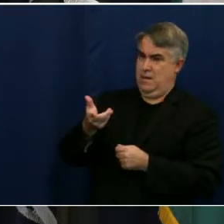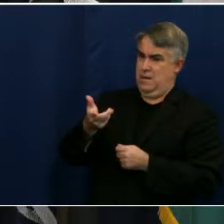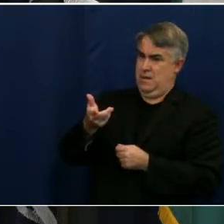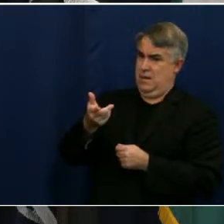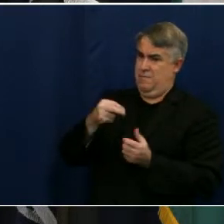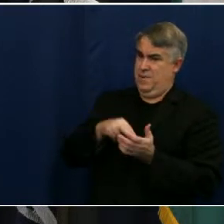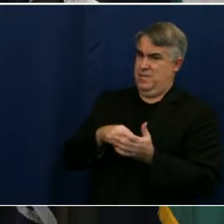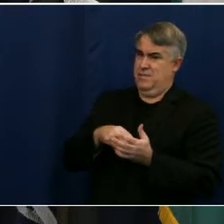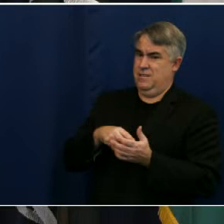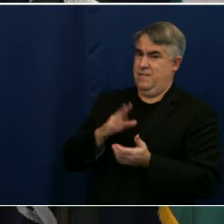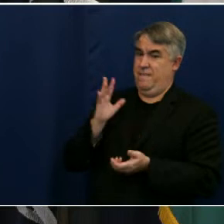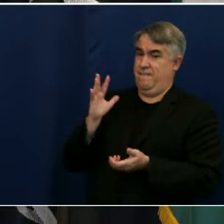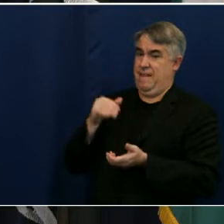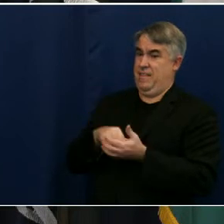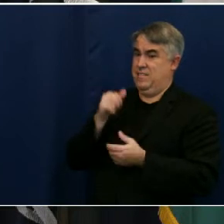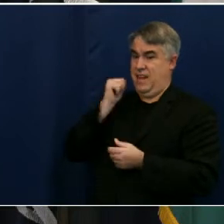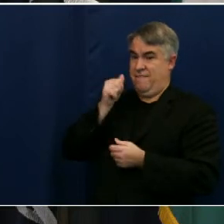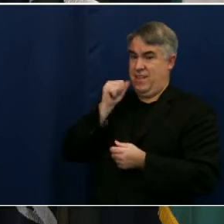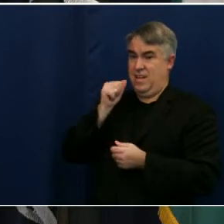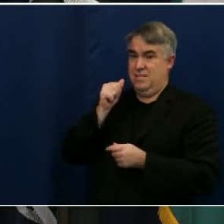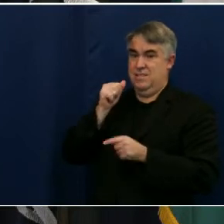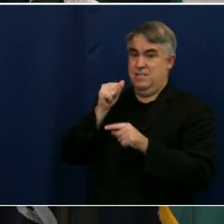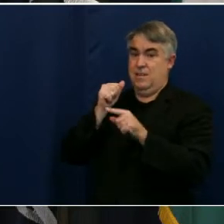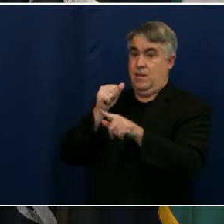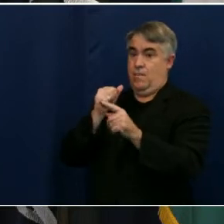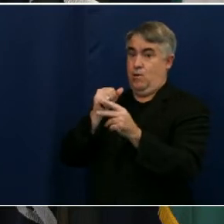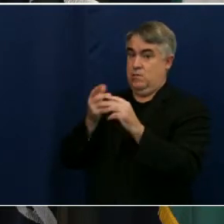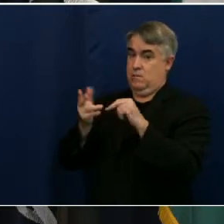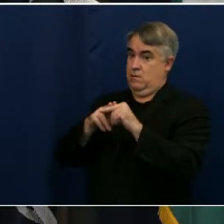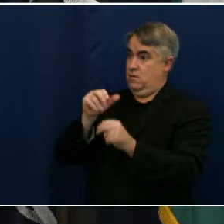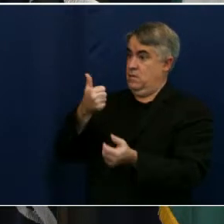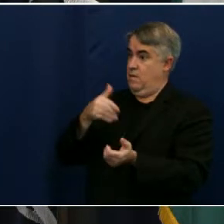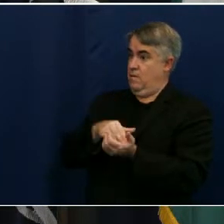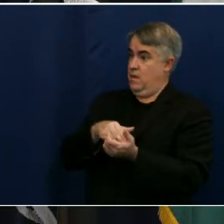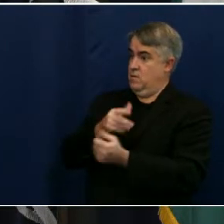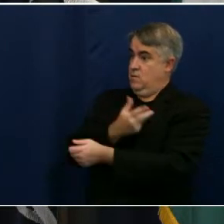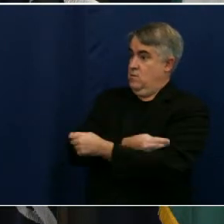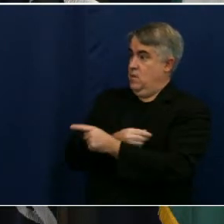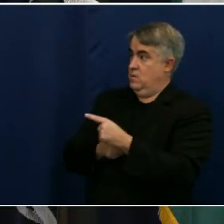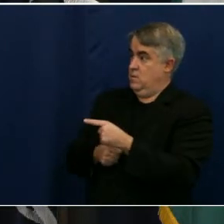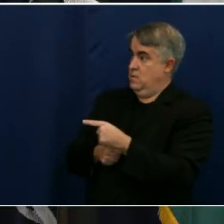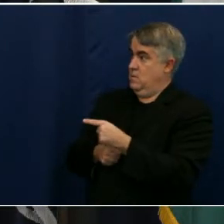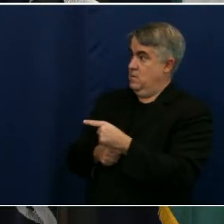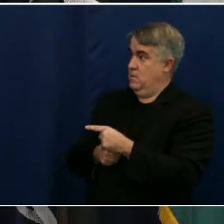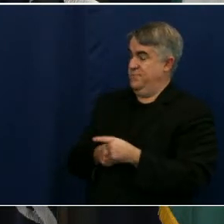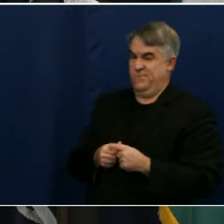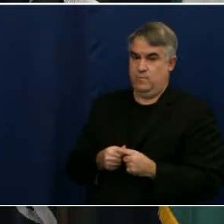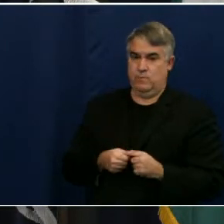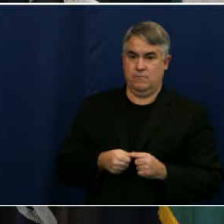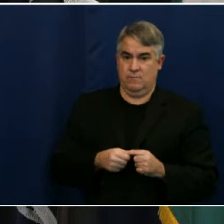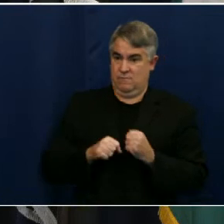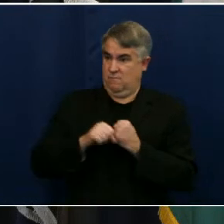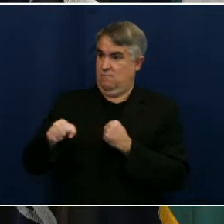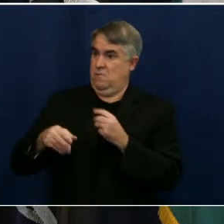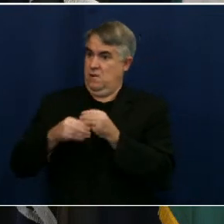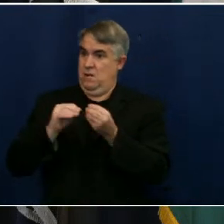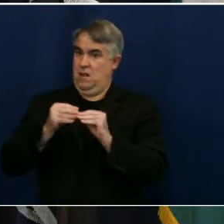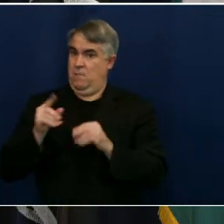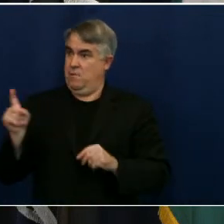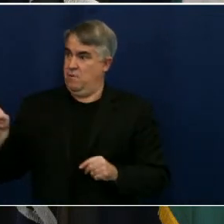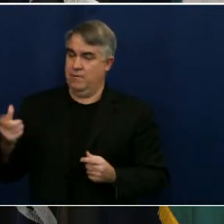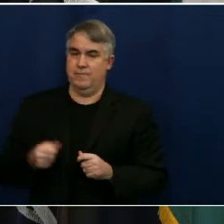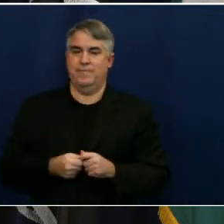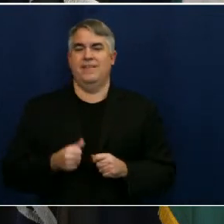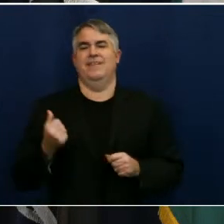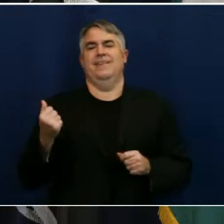people that day? And would that be by expanding hours or increasing the workforce there to help? I don't know that we could necessarily double the number